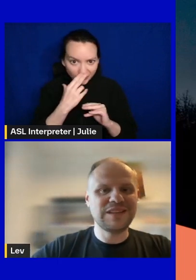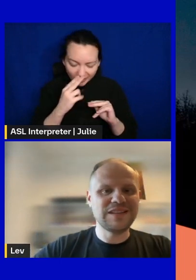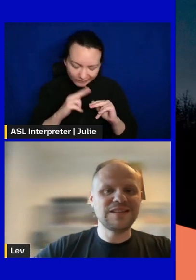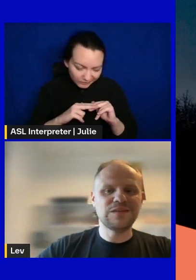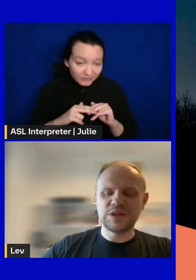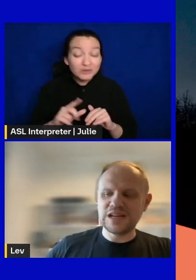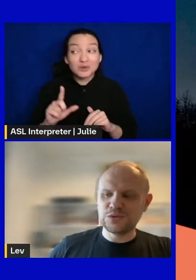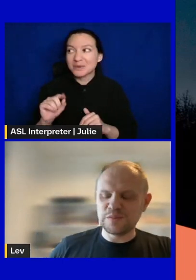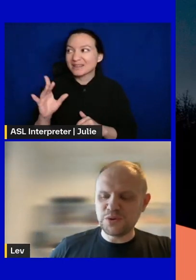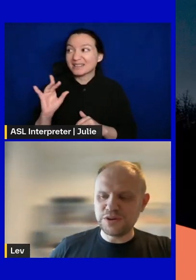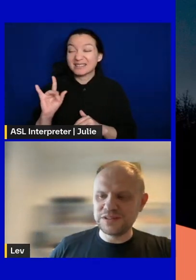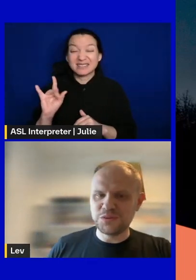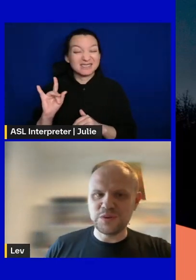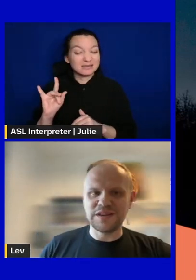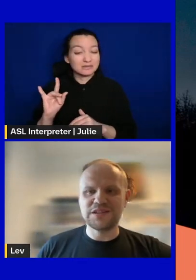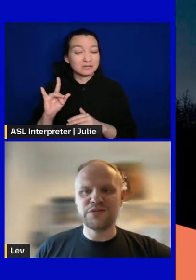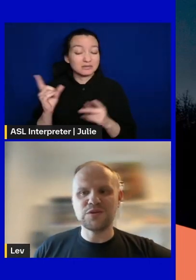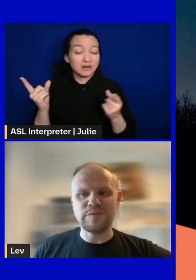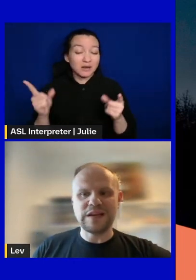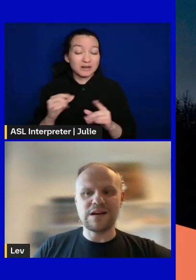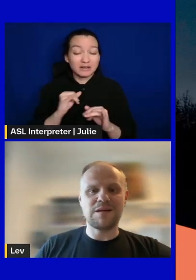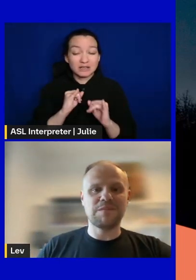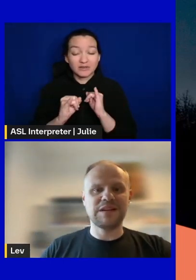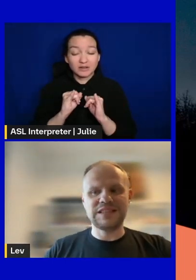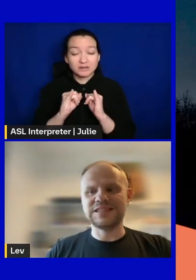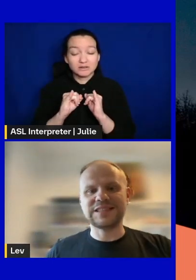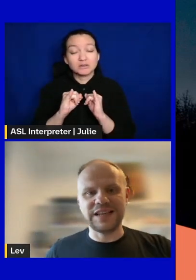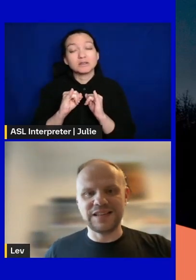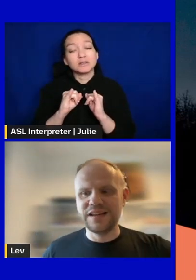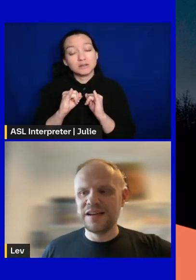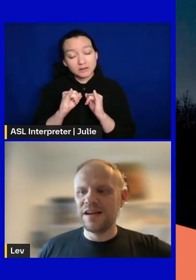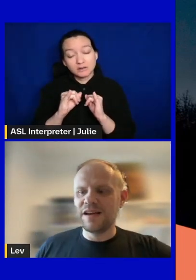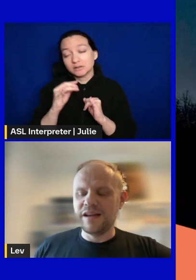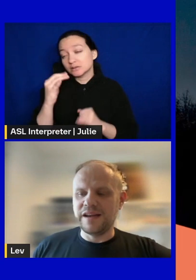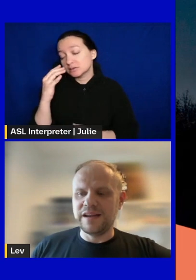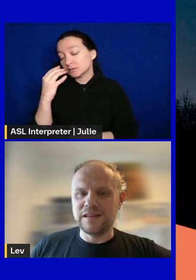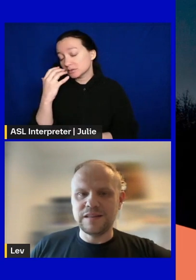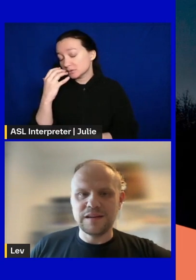in 2018, we got to a point where interviews become insane.